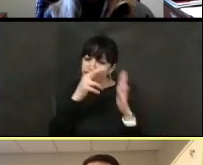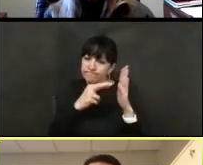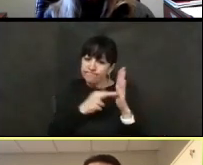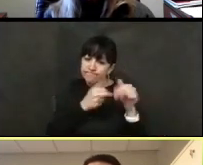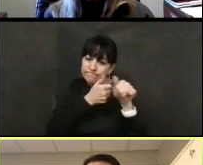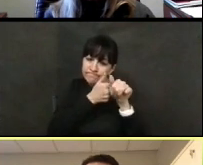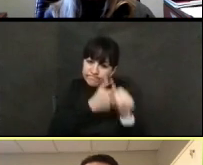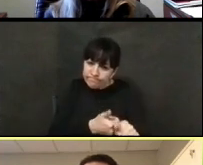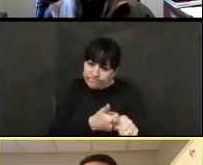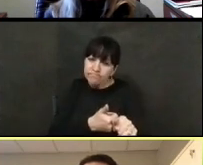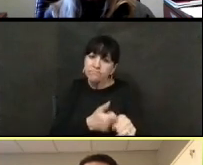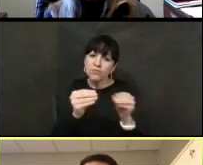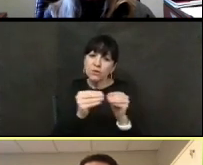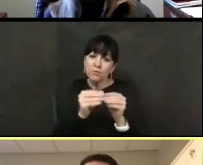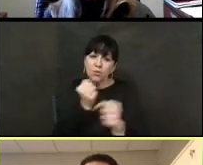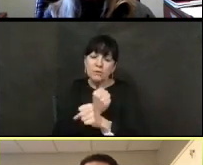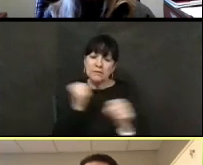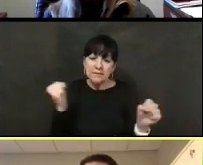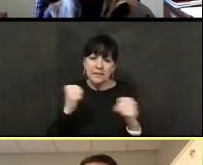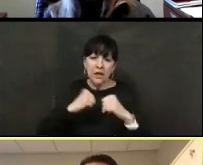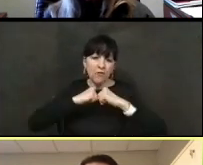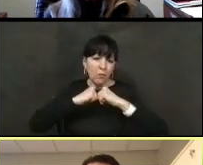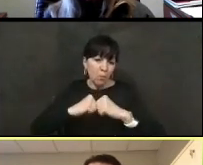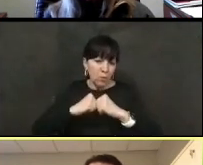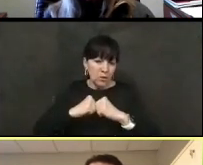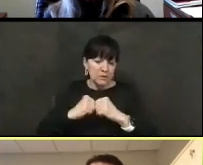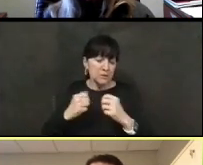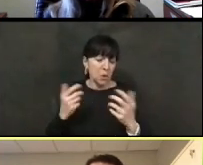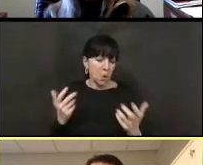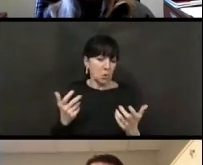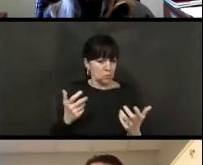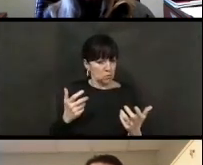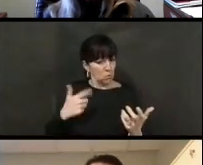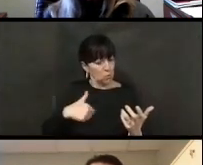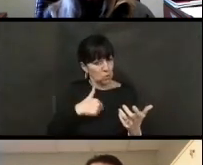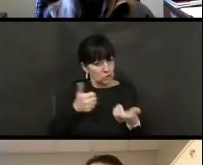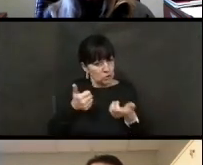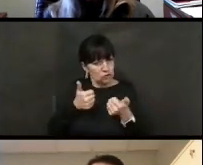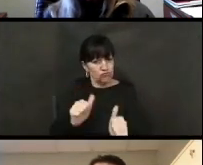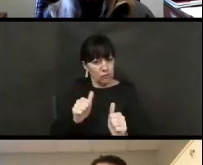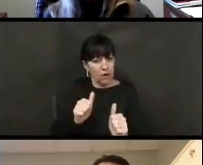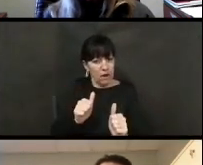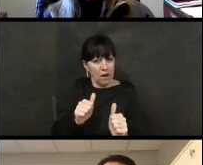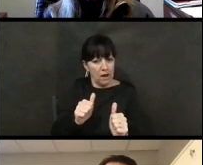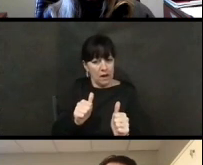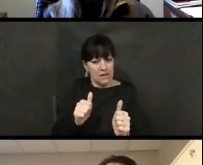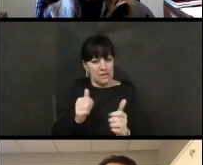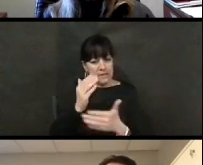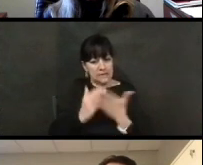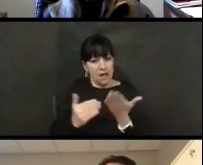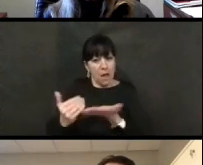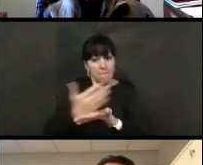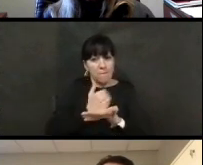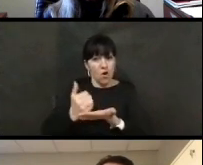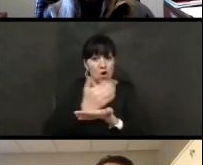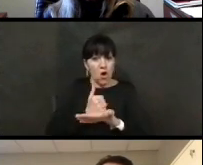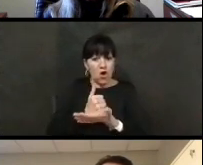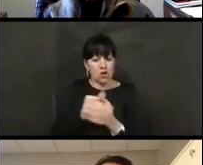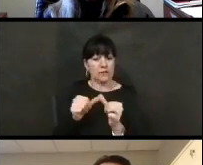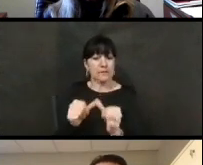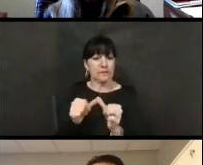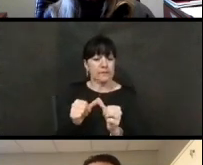reopening, as the other states in our region are as well. Thank you, Damian. A question from Sherry Sabatino for Secretary